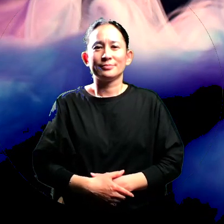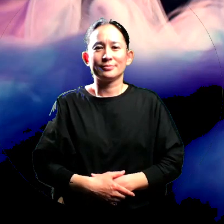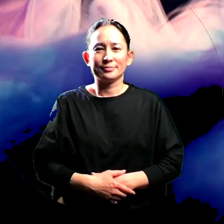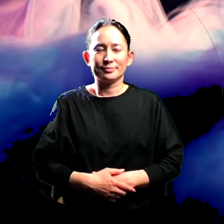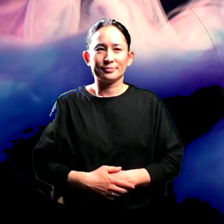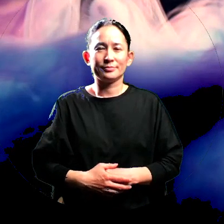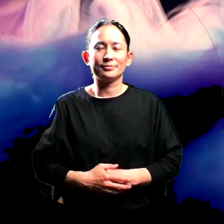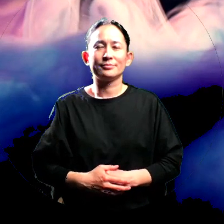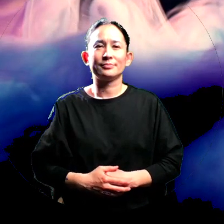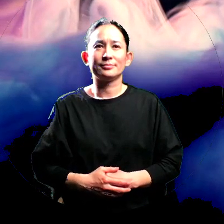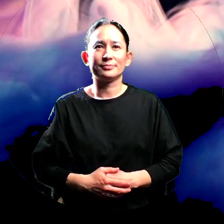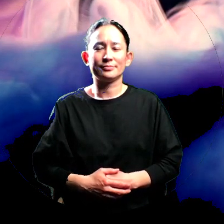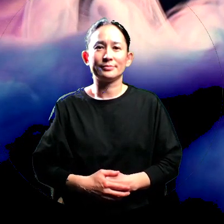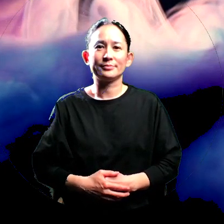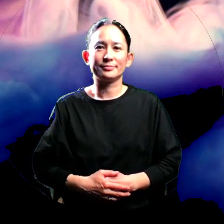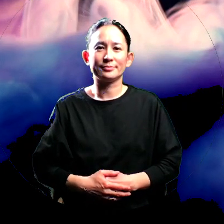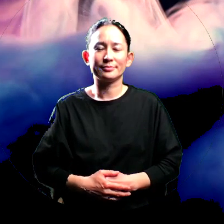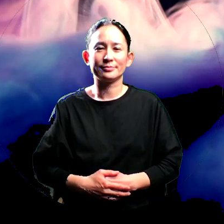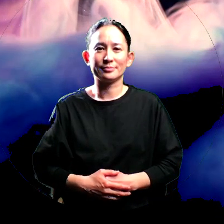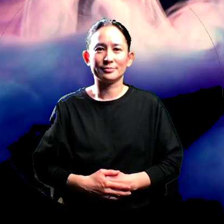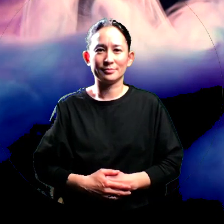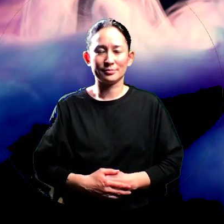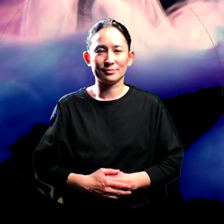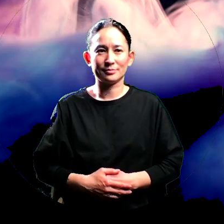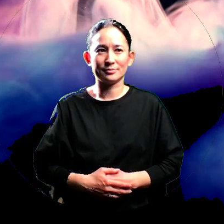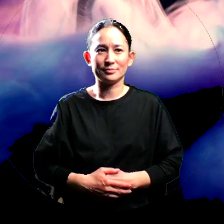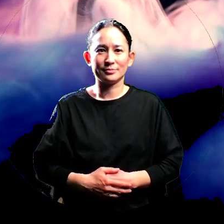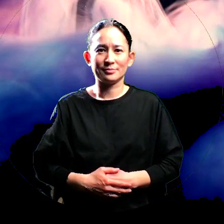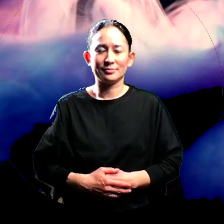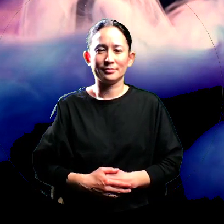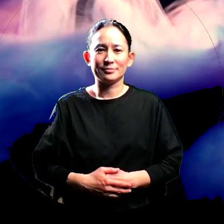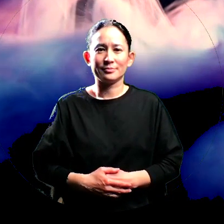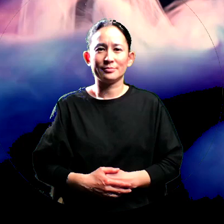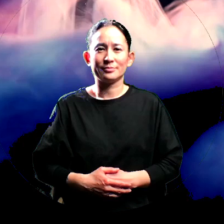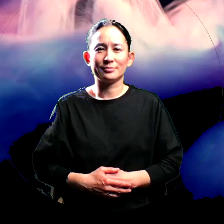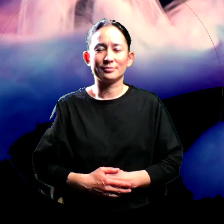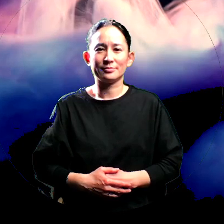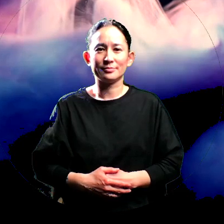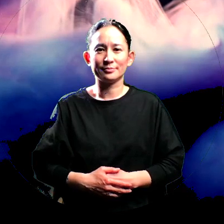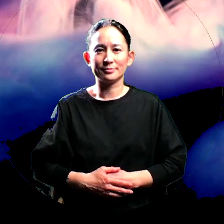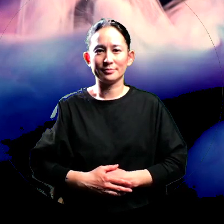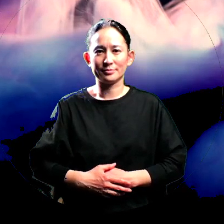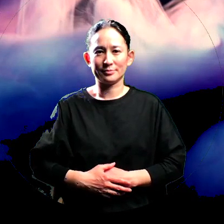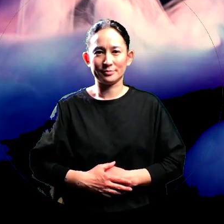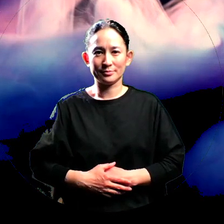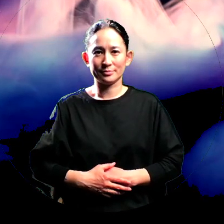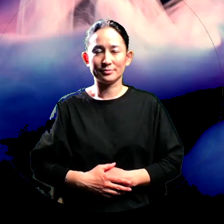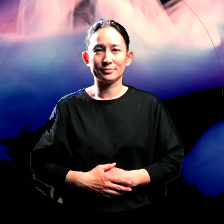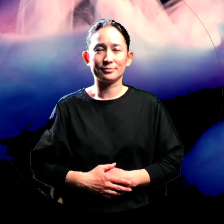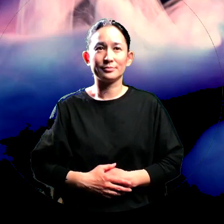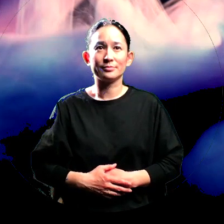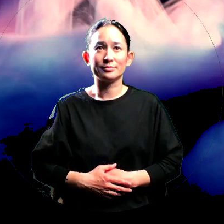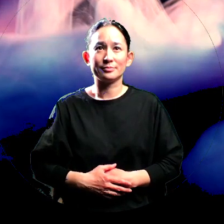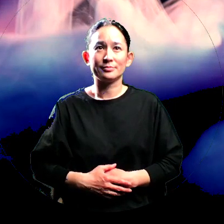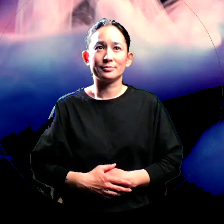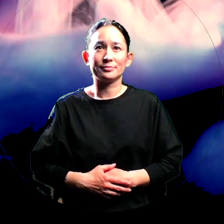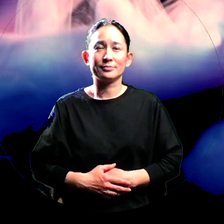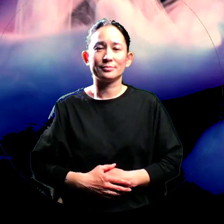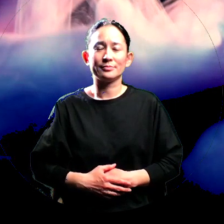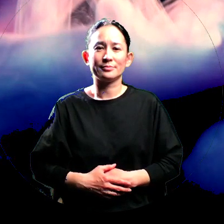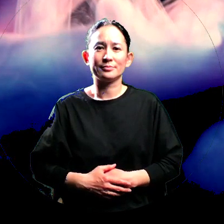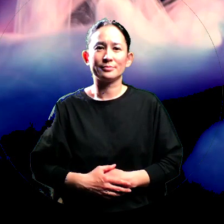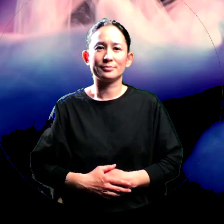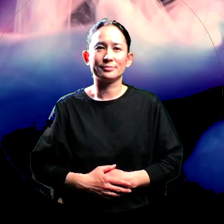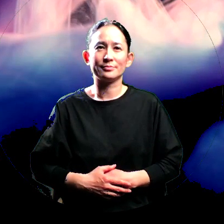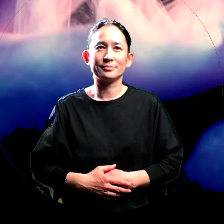done. Oh Lord, what great works you do, and how deep are your thoughts. Only a simpleton would not know, and only a fool would